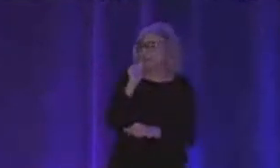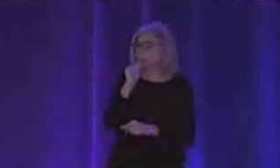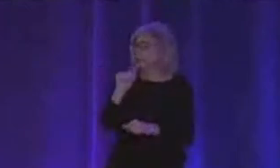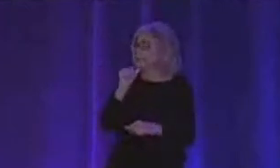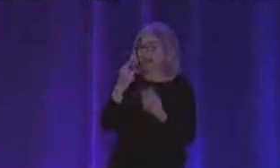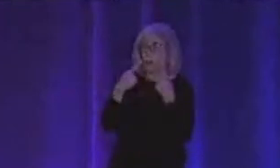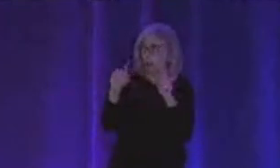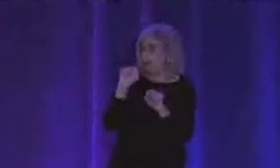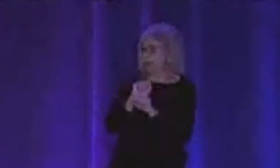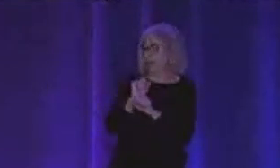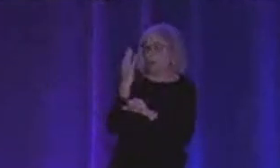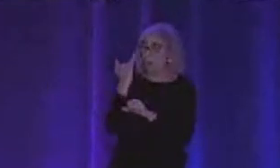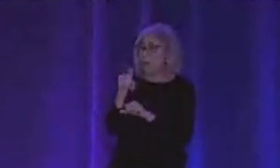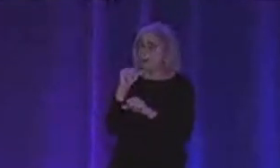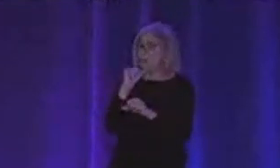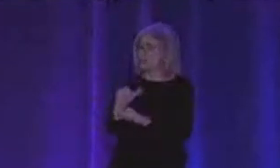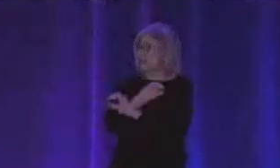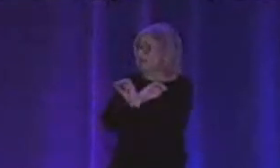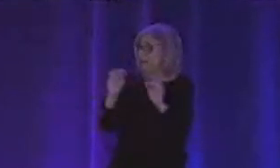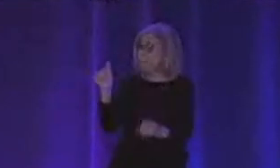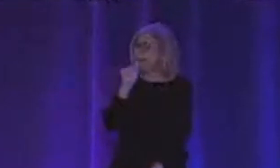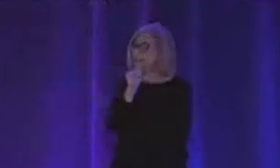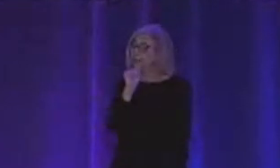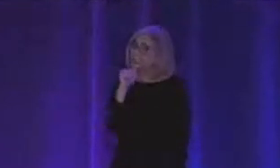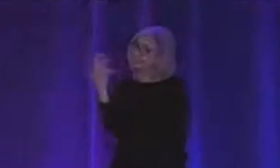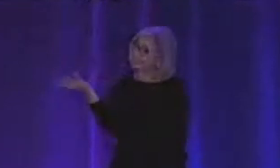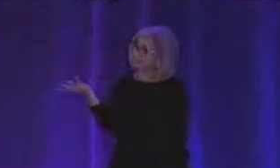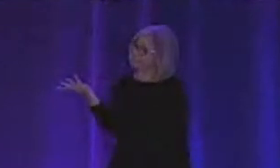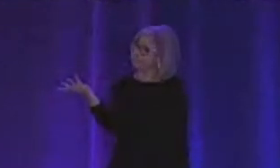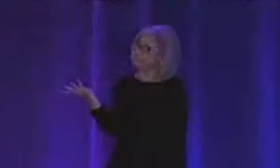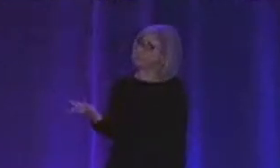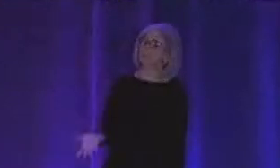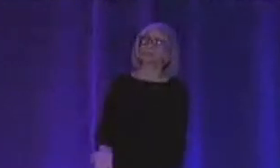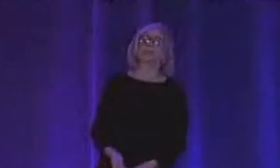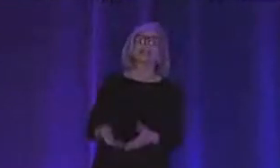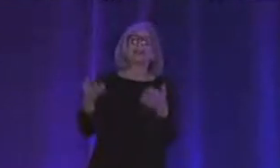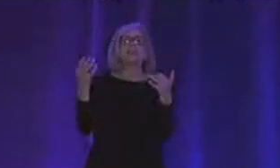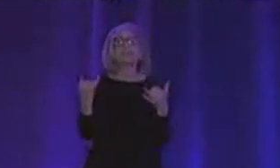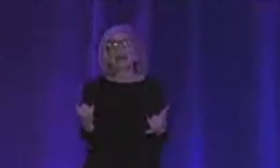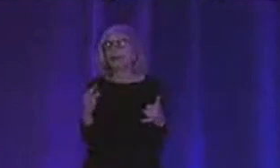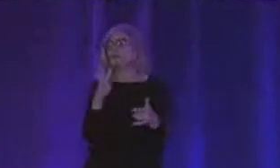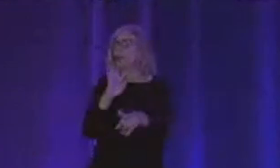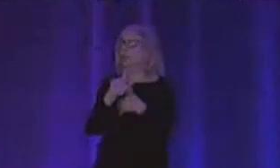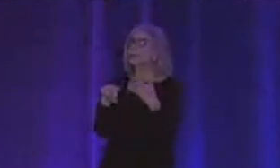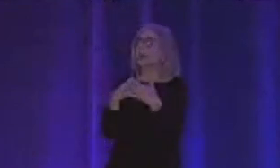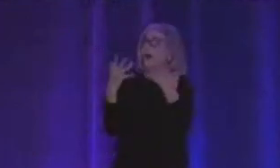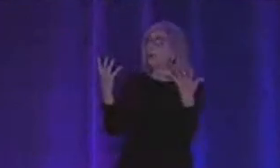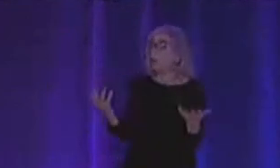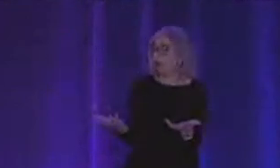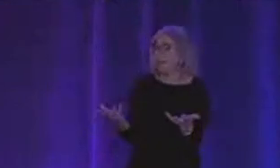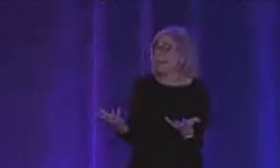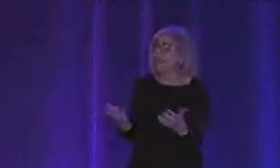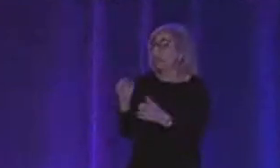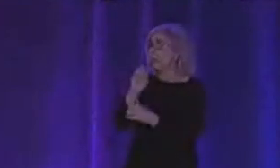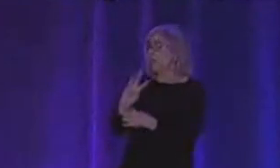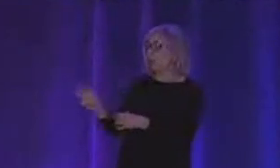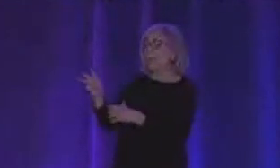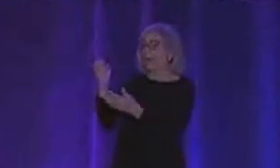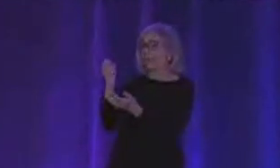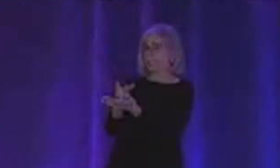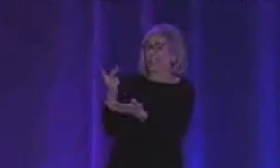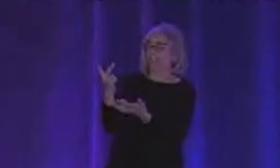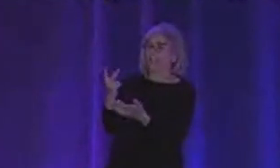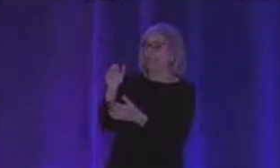work because there aren't any passwords. So now I'm going to actually talk about the web